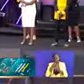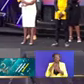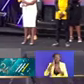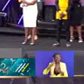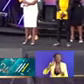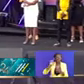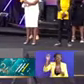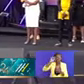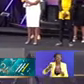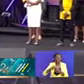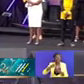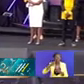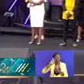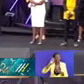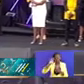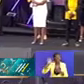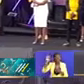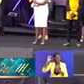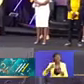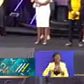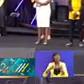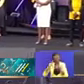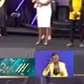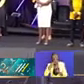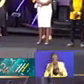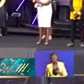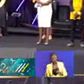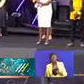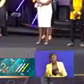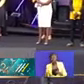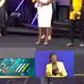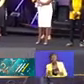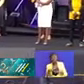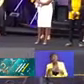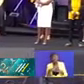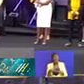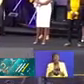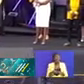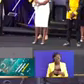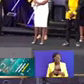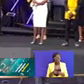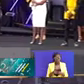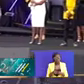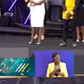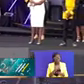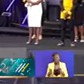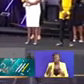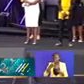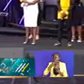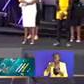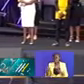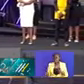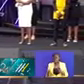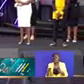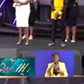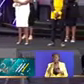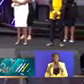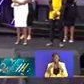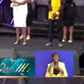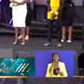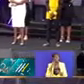son knew what to do with the father but remember when he woke up is not the man who was casted by God it is the son who was